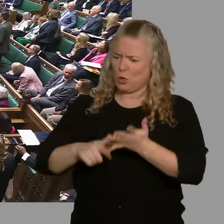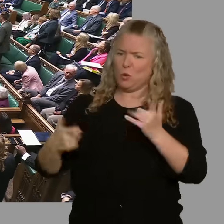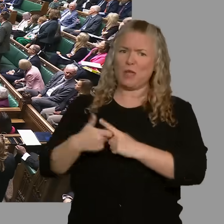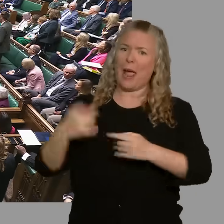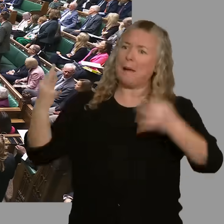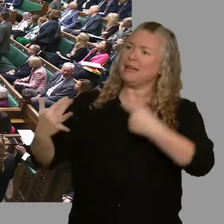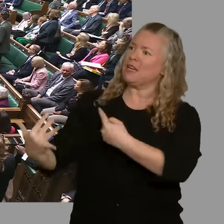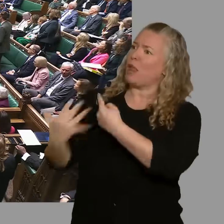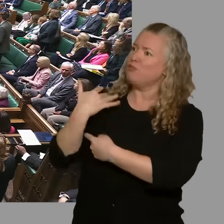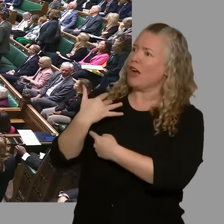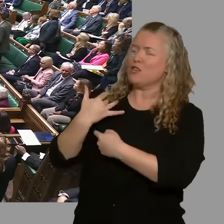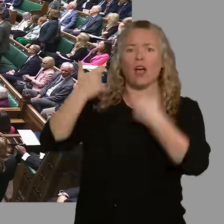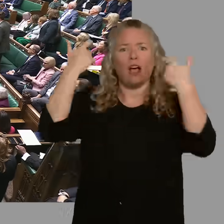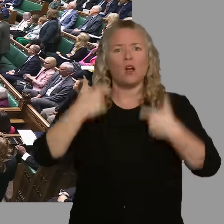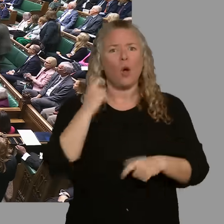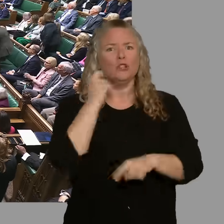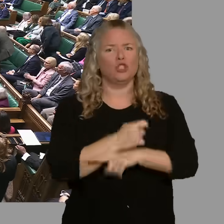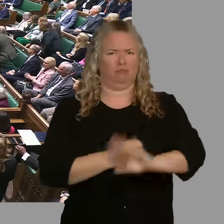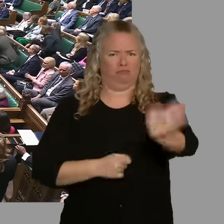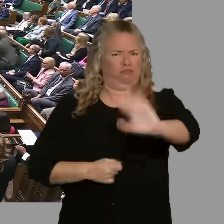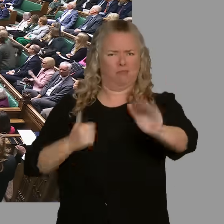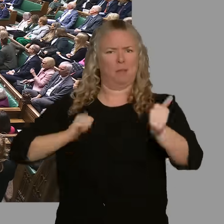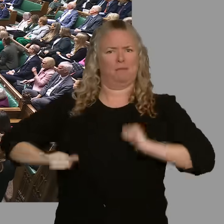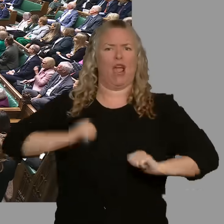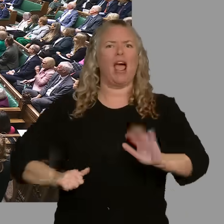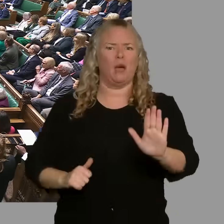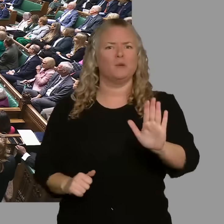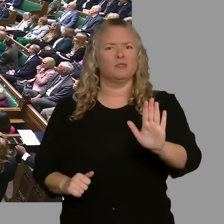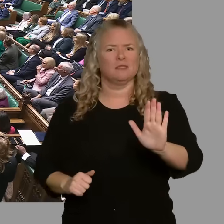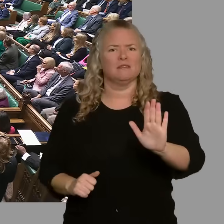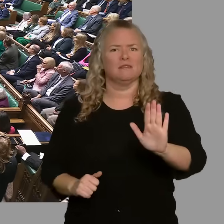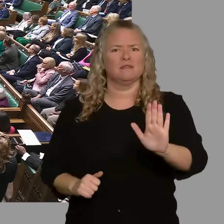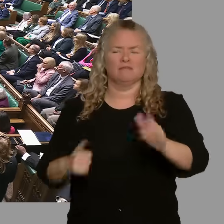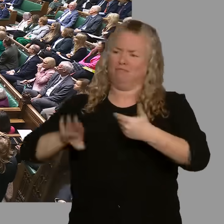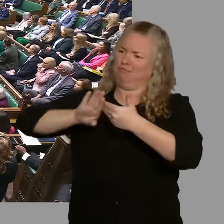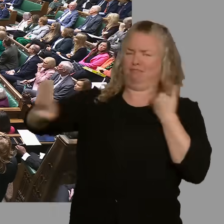Point of order, Mr. Speaker. Point of order, James Clough.